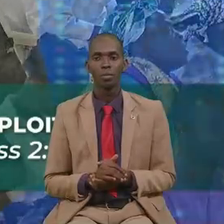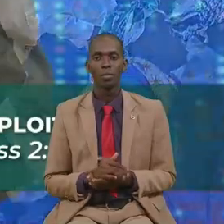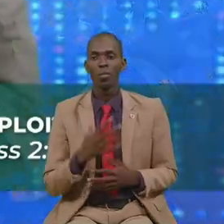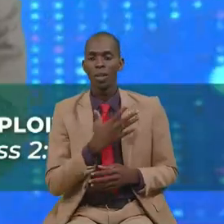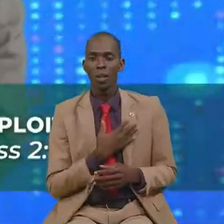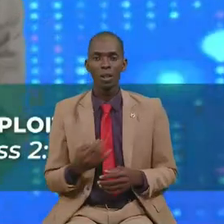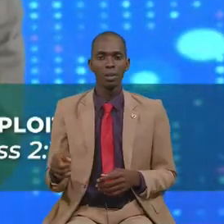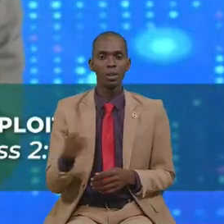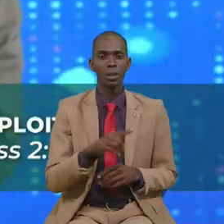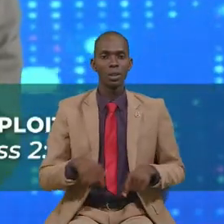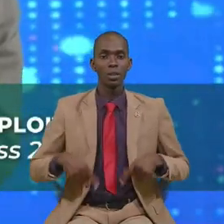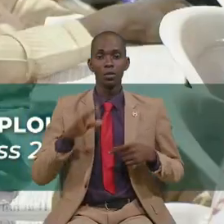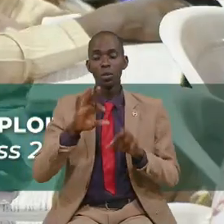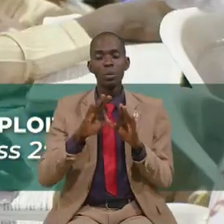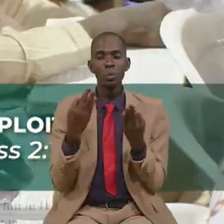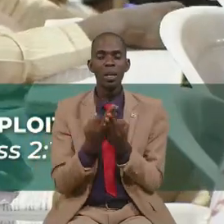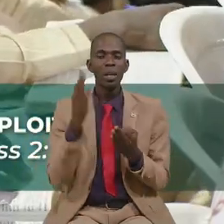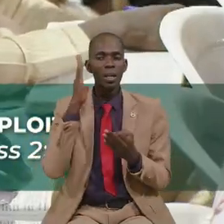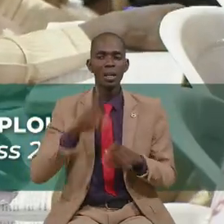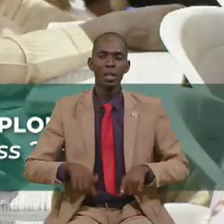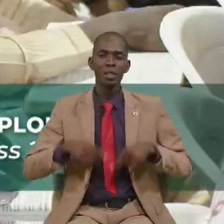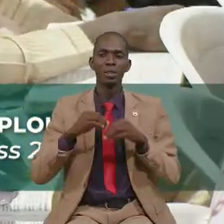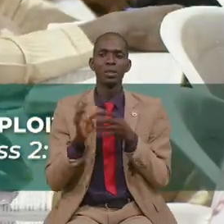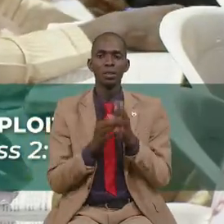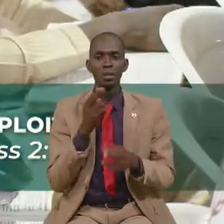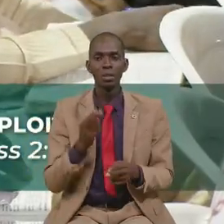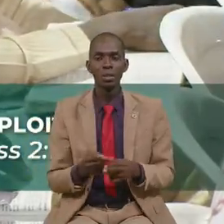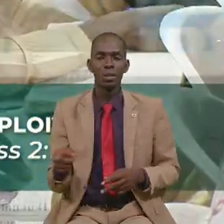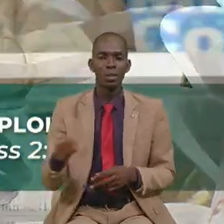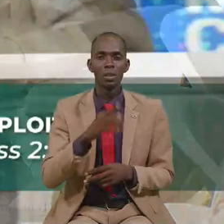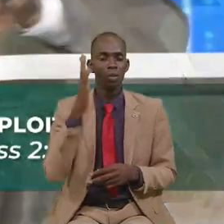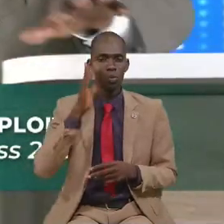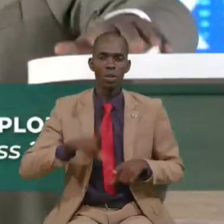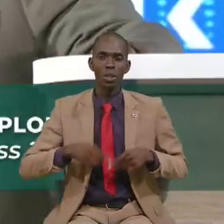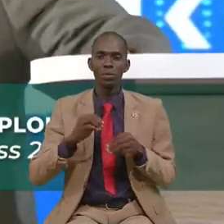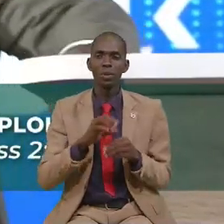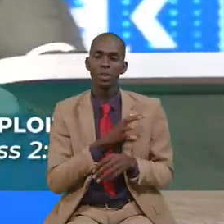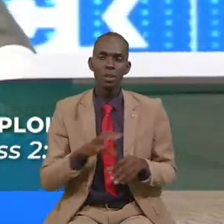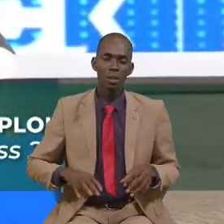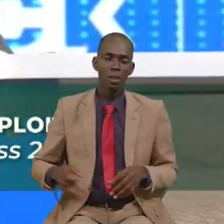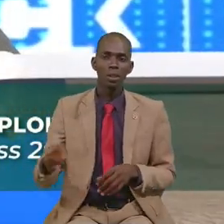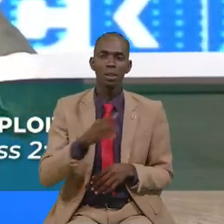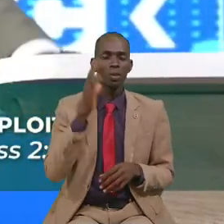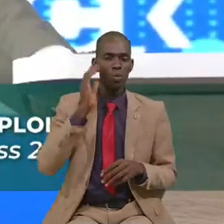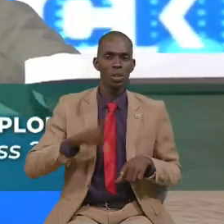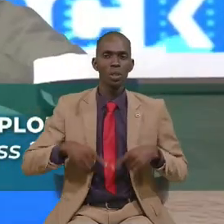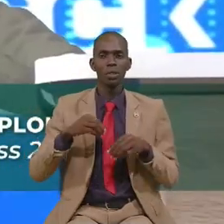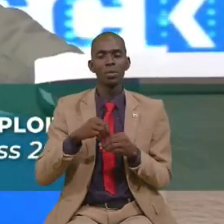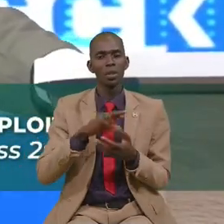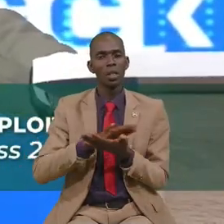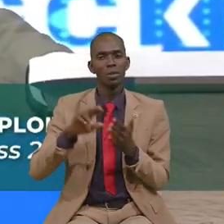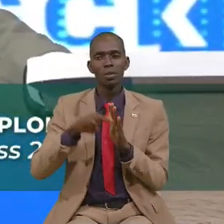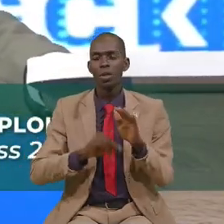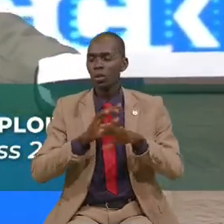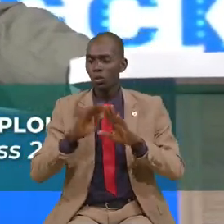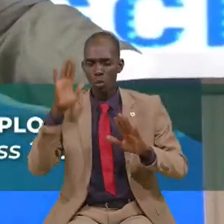live. Your family will live. They will live in Christ. They will live in righteousness. Don't worry